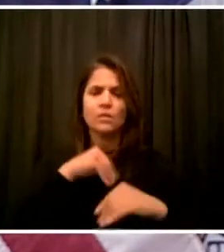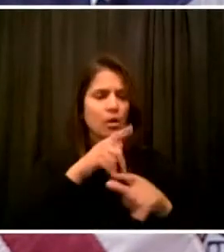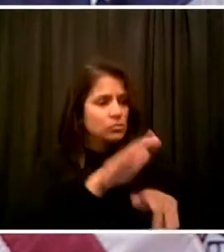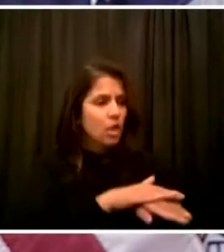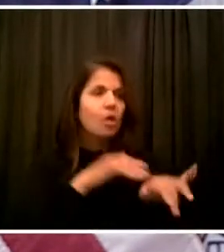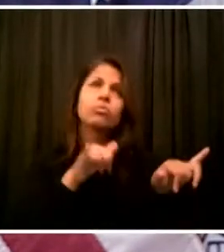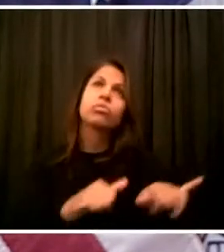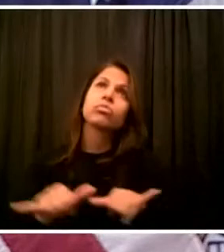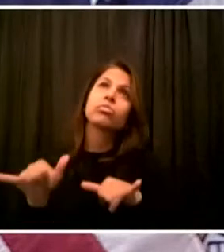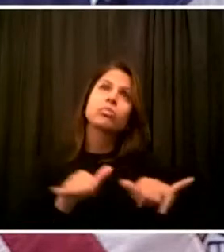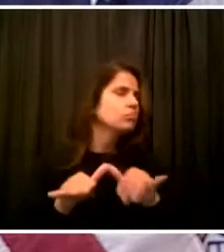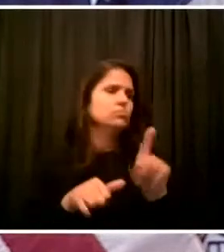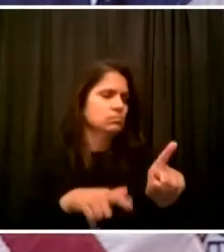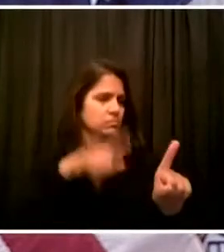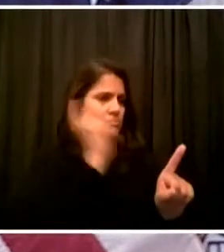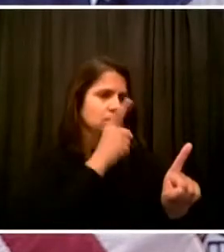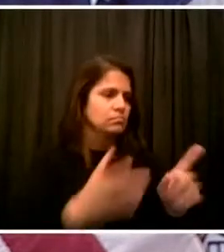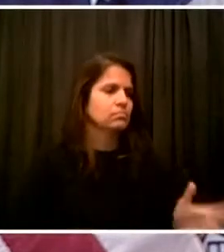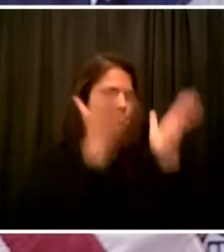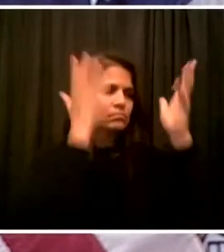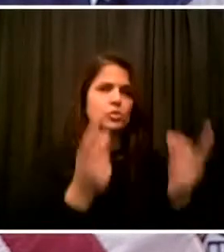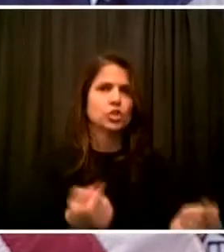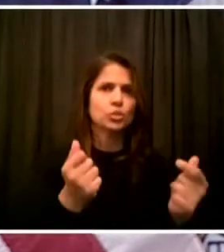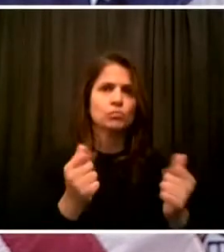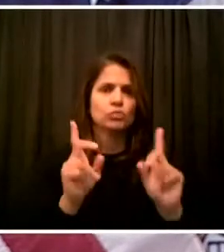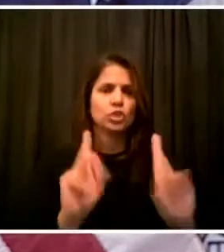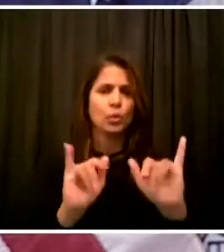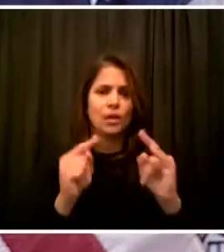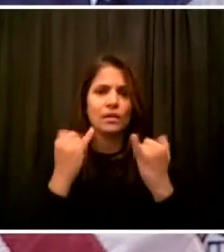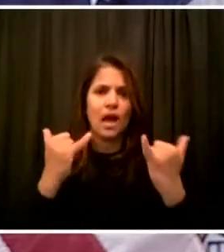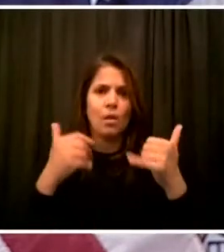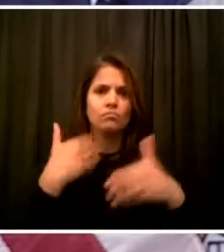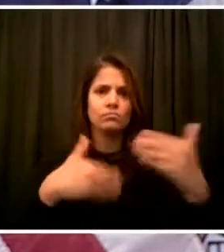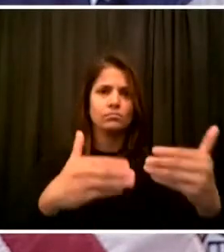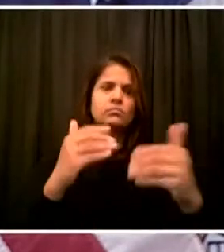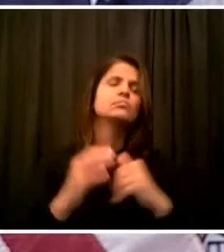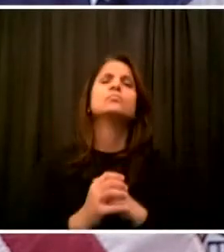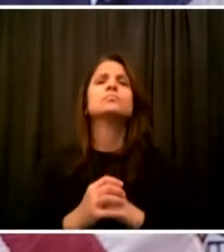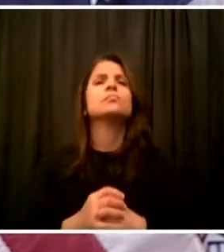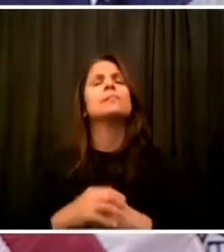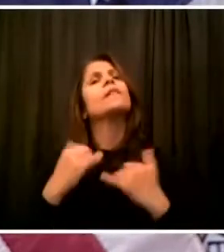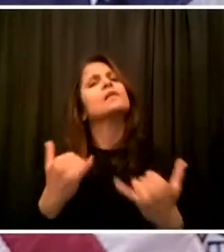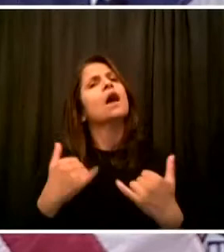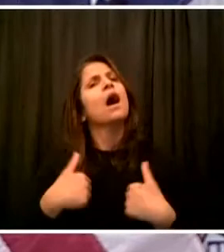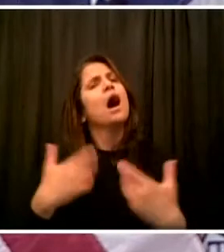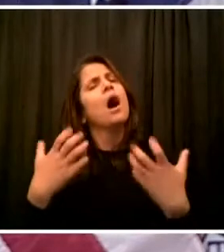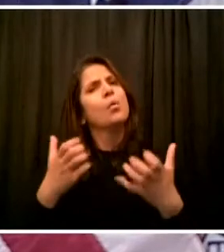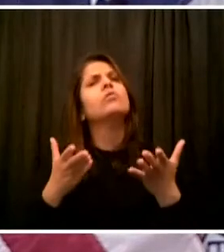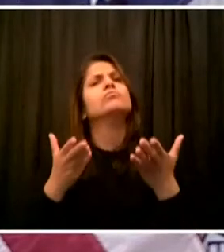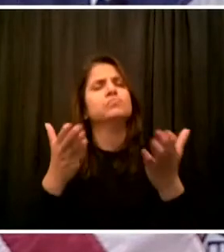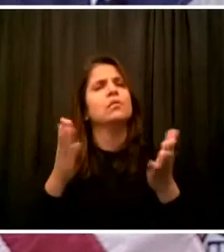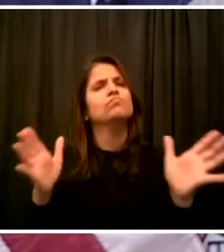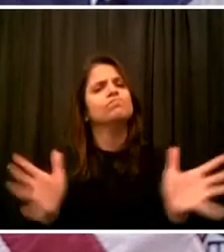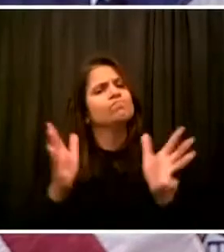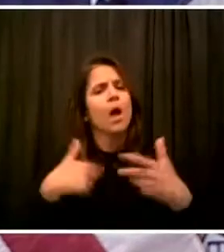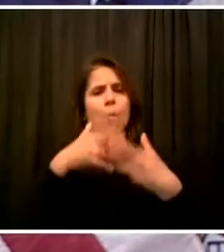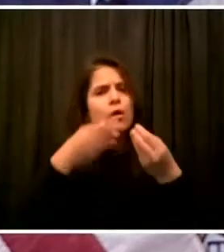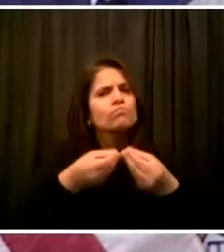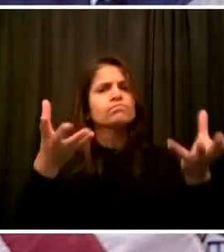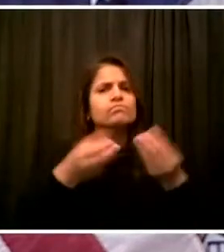I will state something I feel very strongly, that no public servant should ever in any